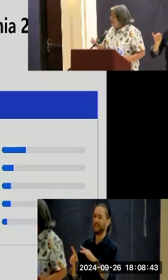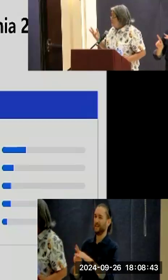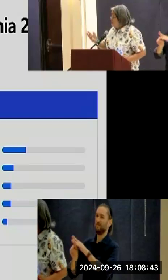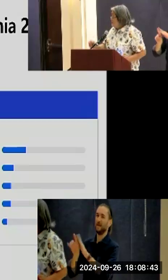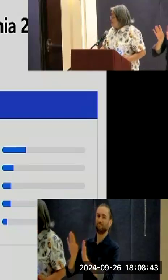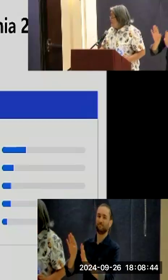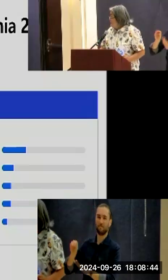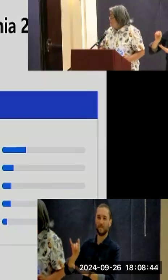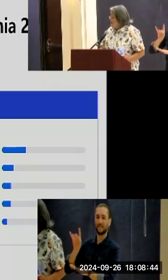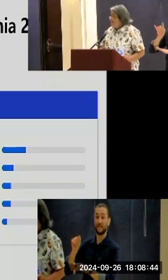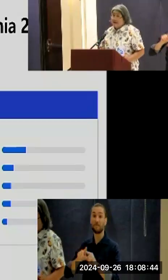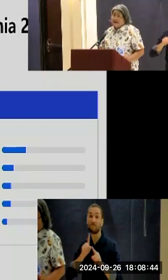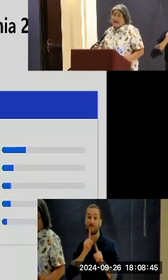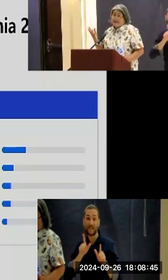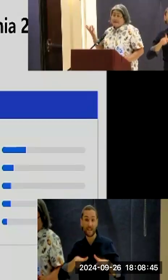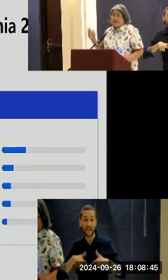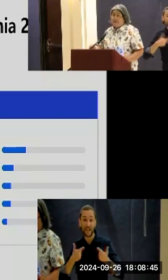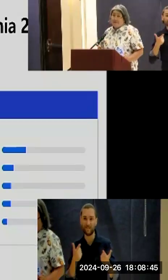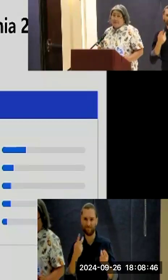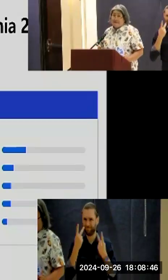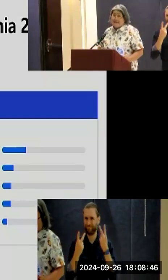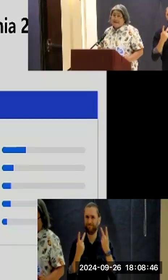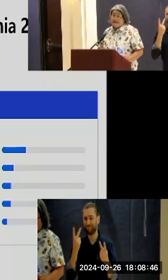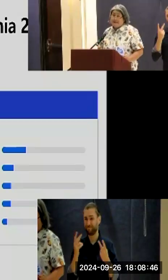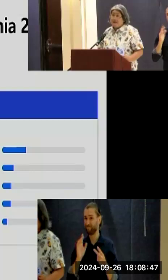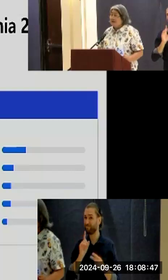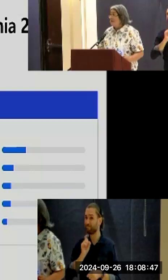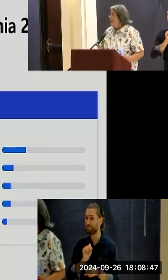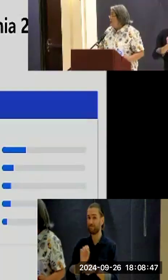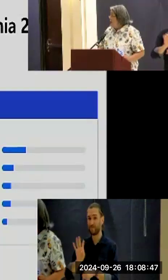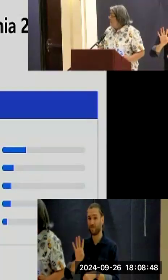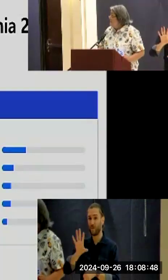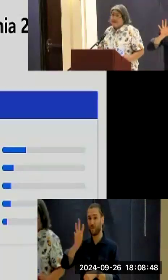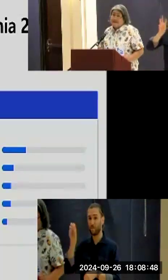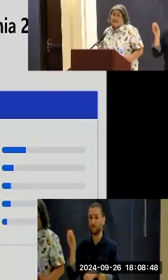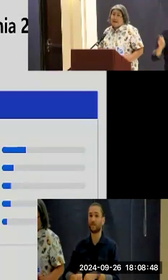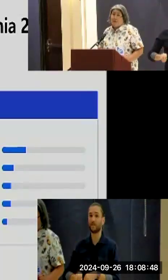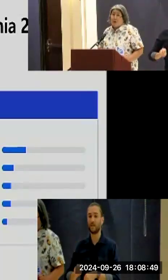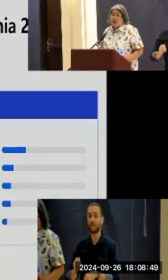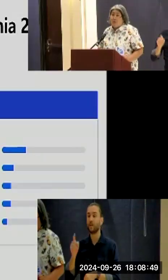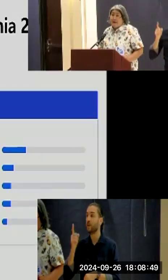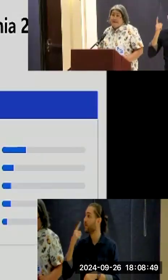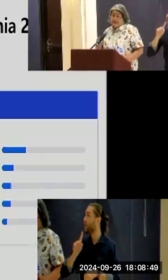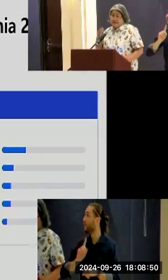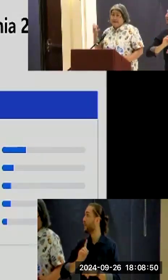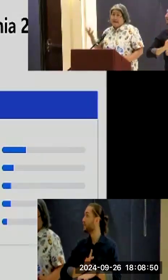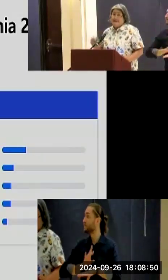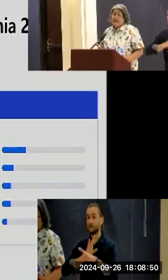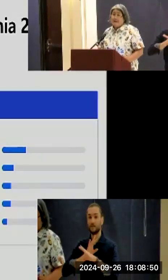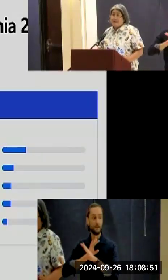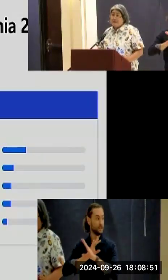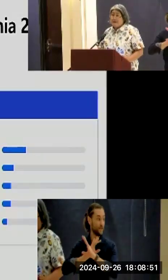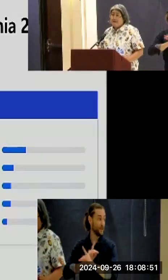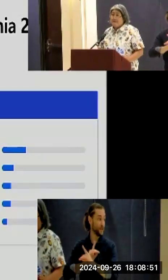the majority, by far, I think it's about 45% of the offenders are white in